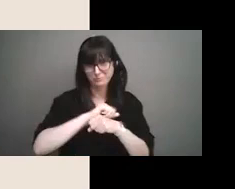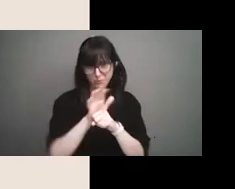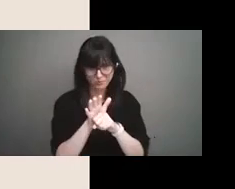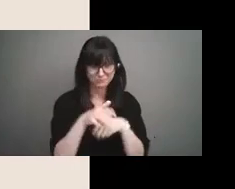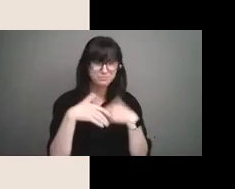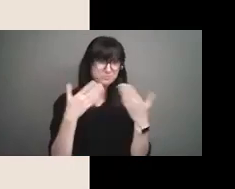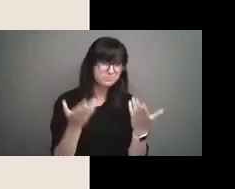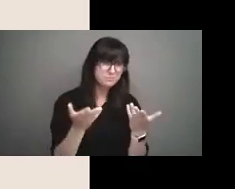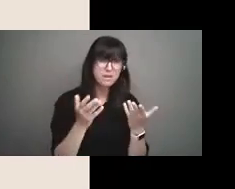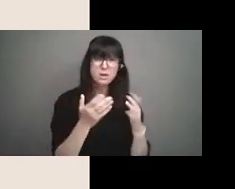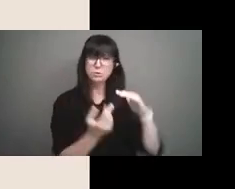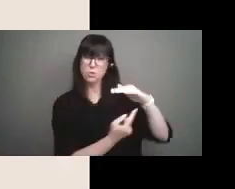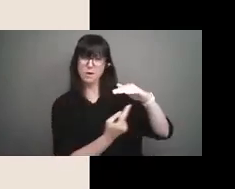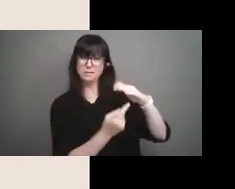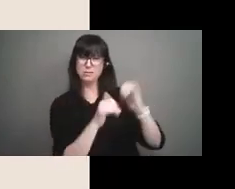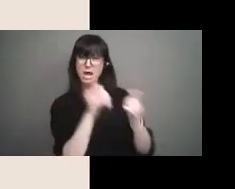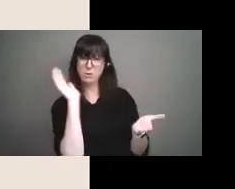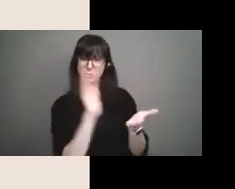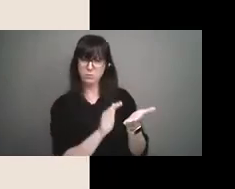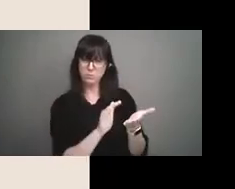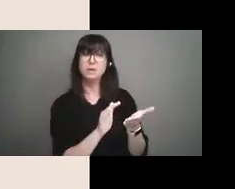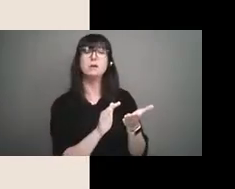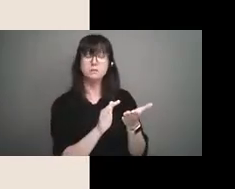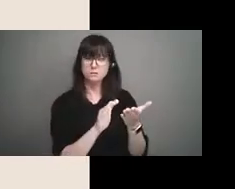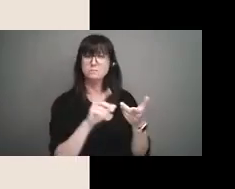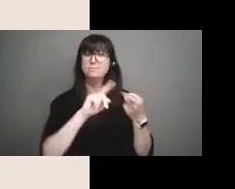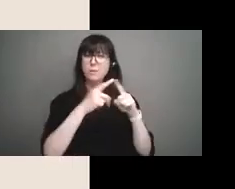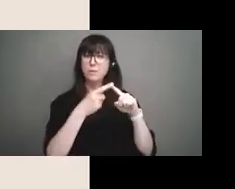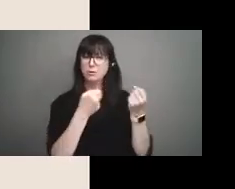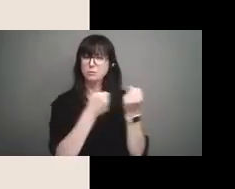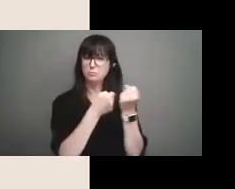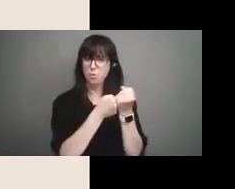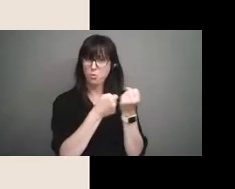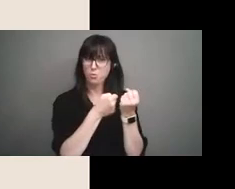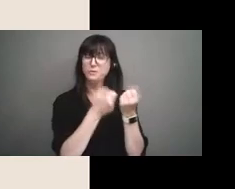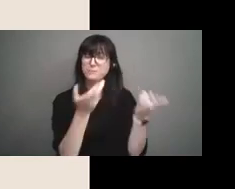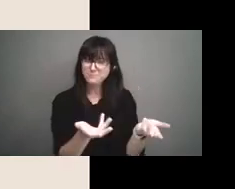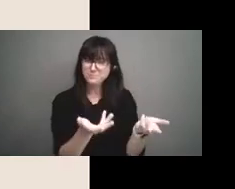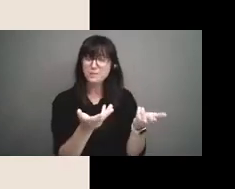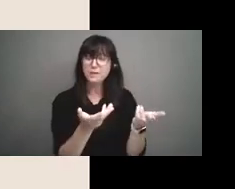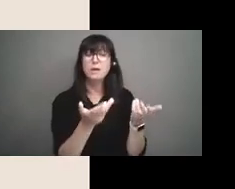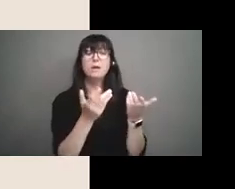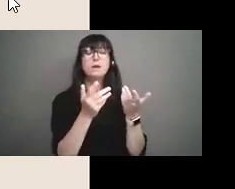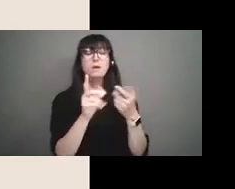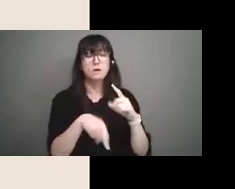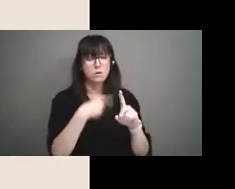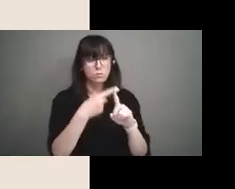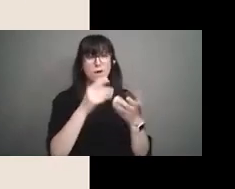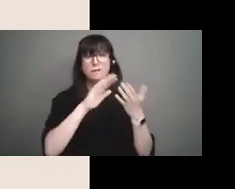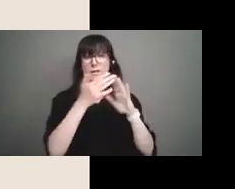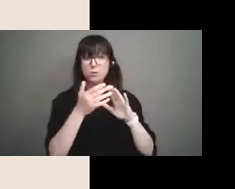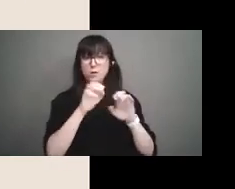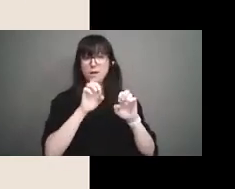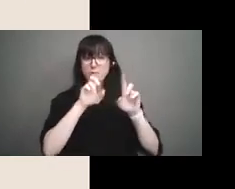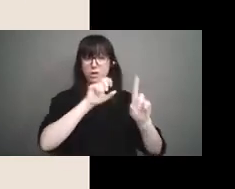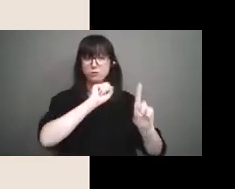we reduce isolation? And we do it really through peer support. It's important to know that when we do community